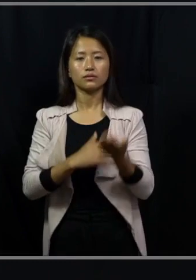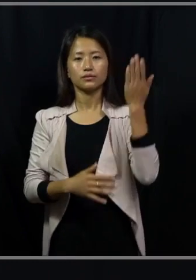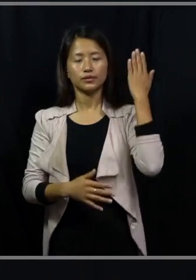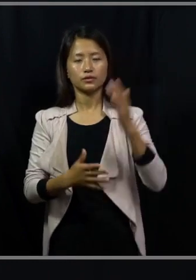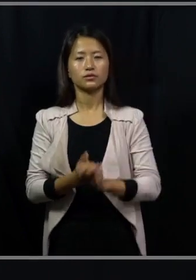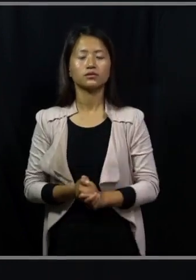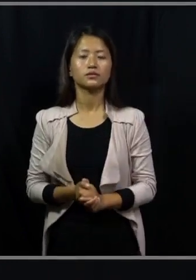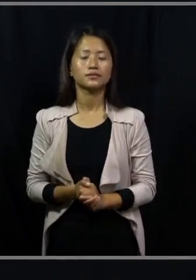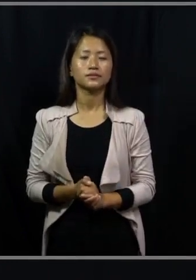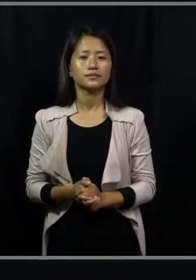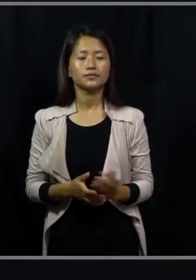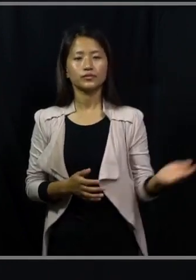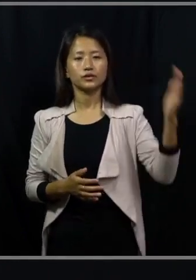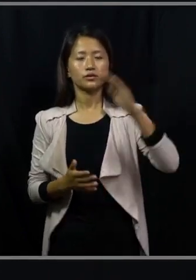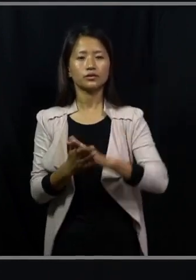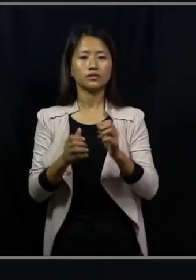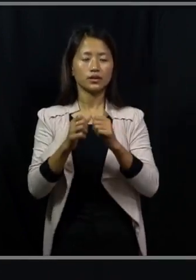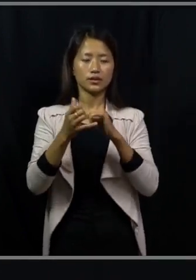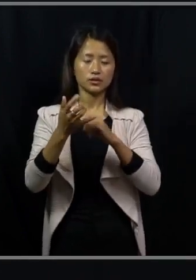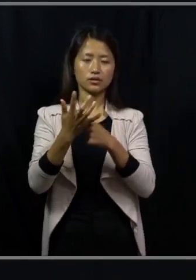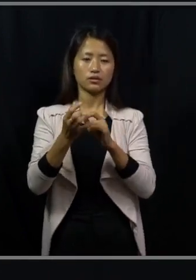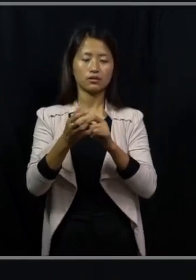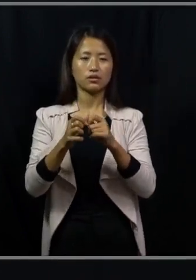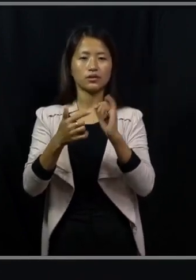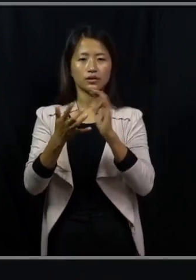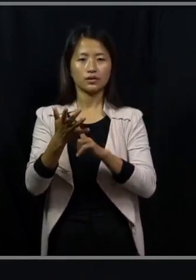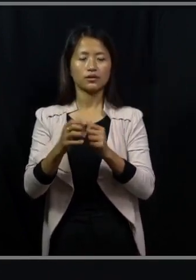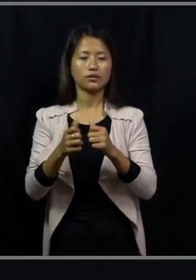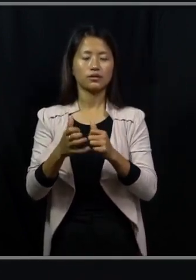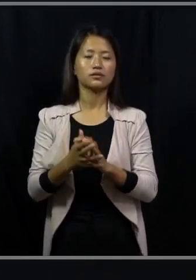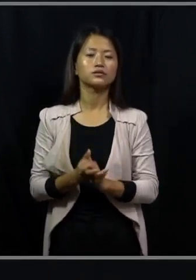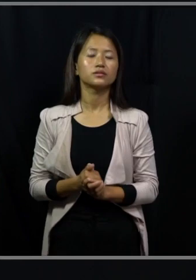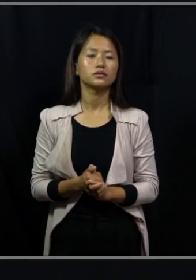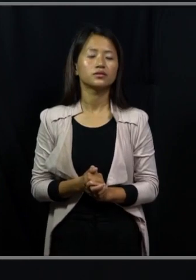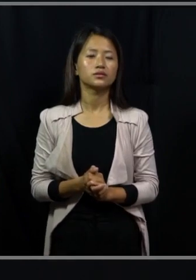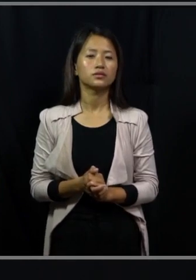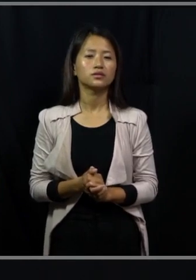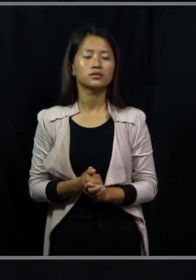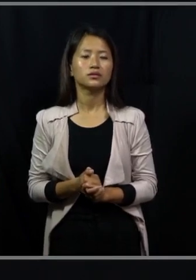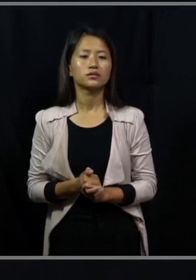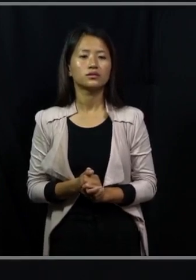past. So the king of Assyria, that is